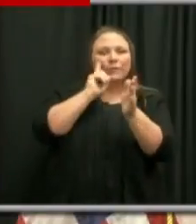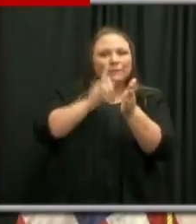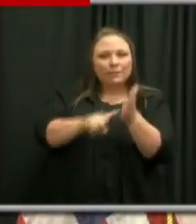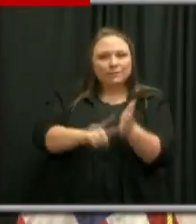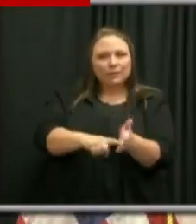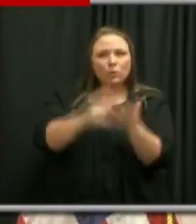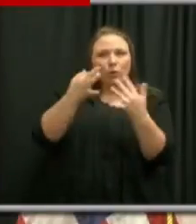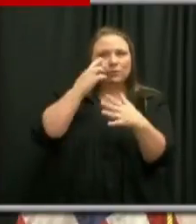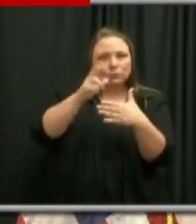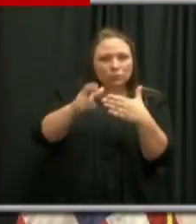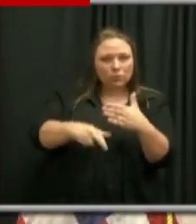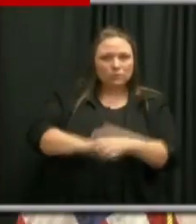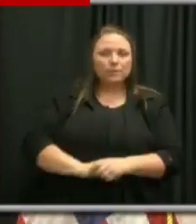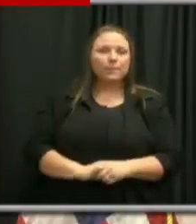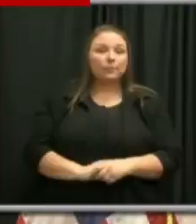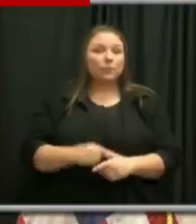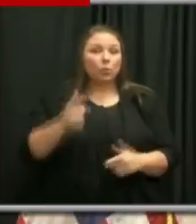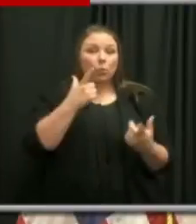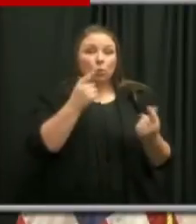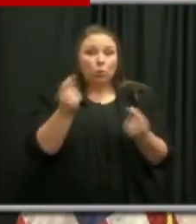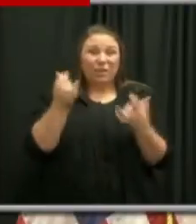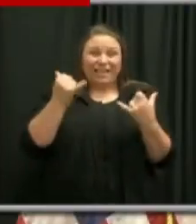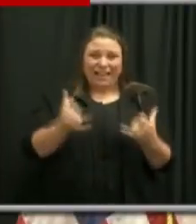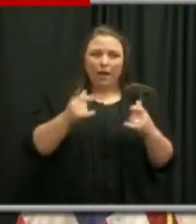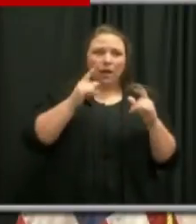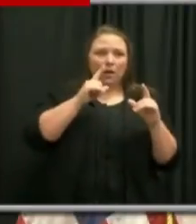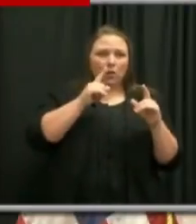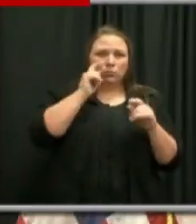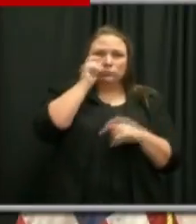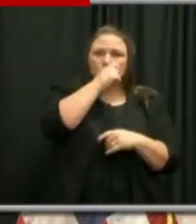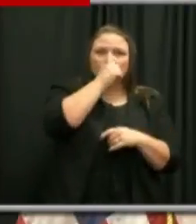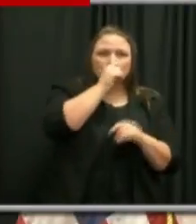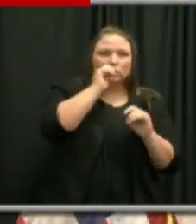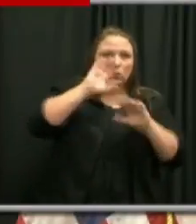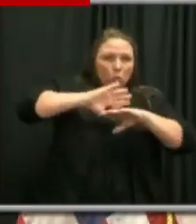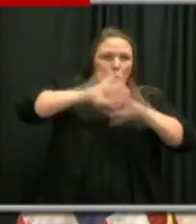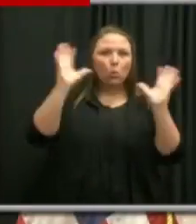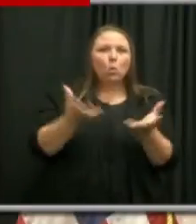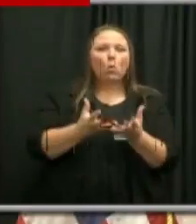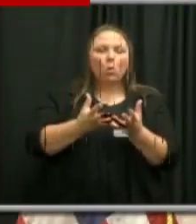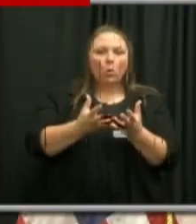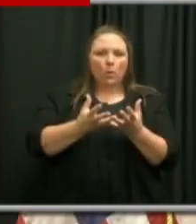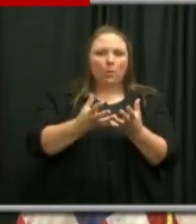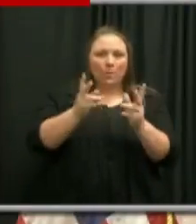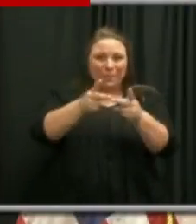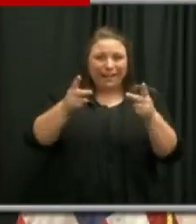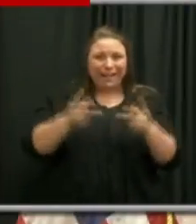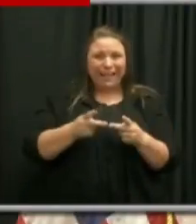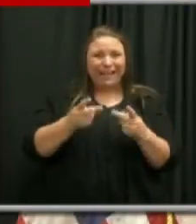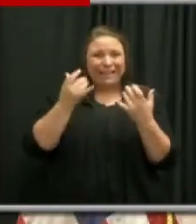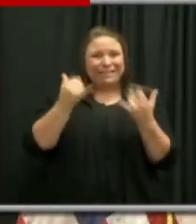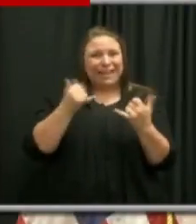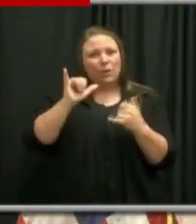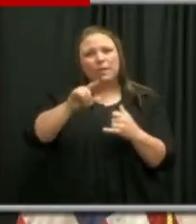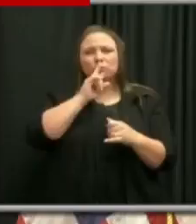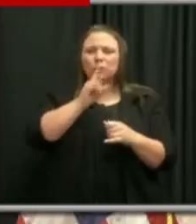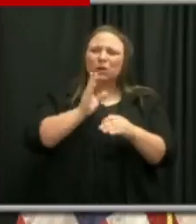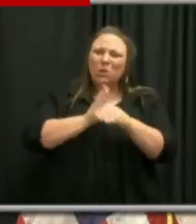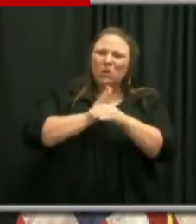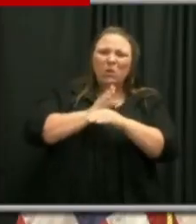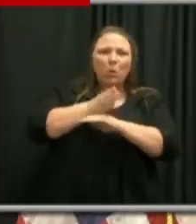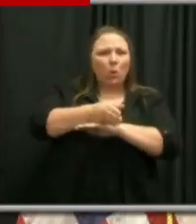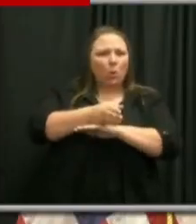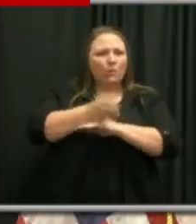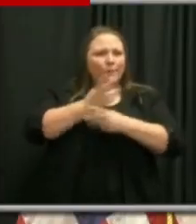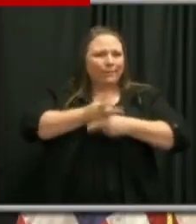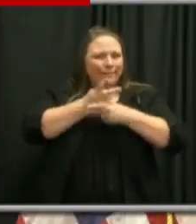investigation. What we're doing is testing the entire shelter is really being over precautionary, and I